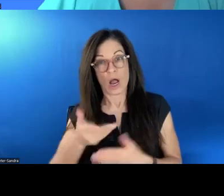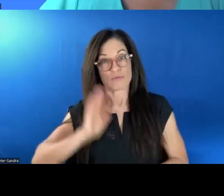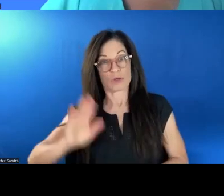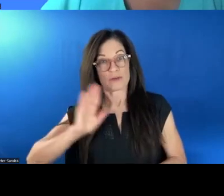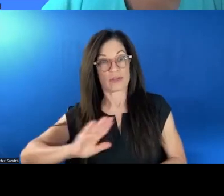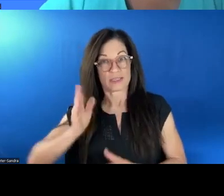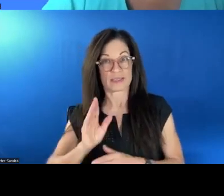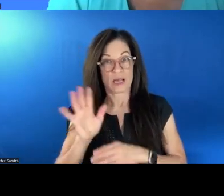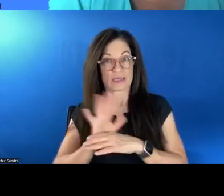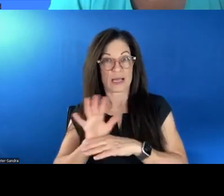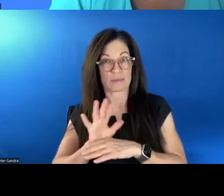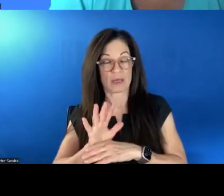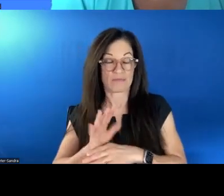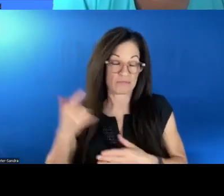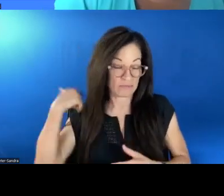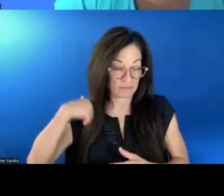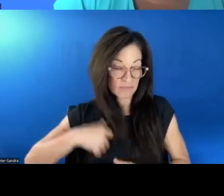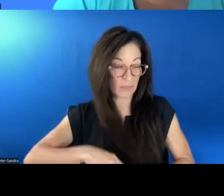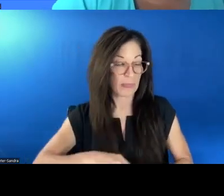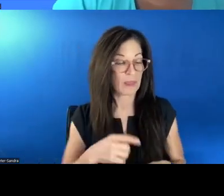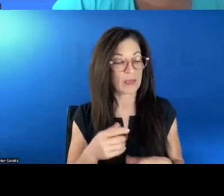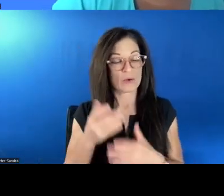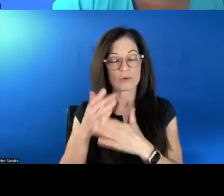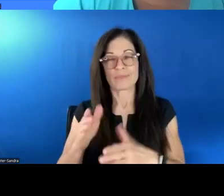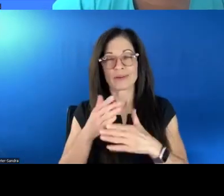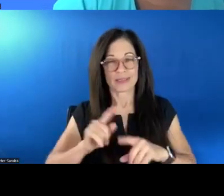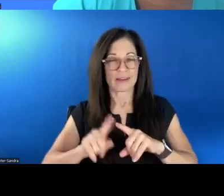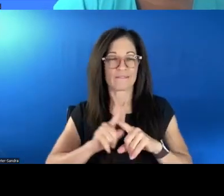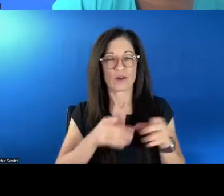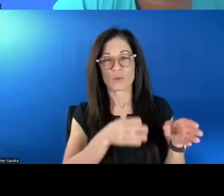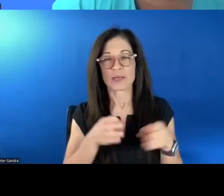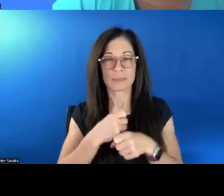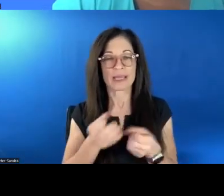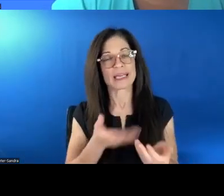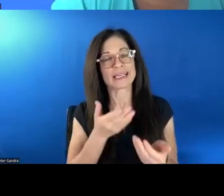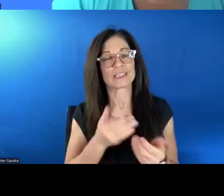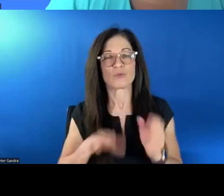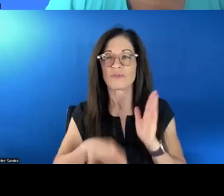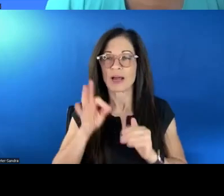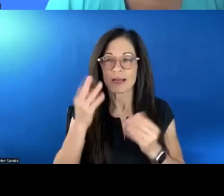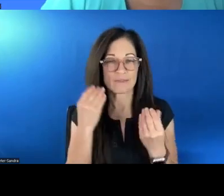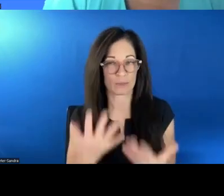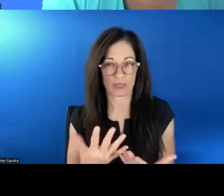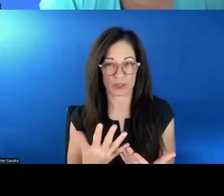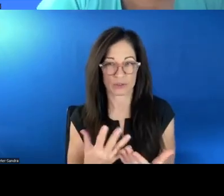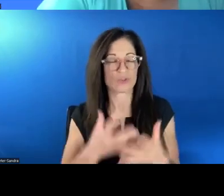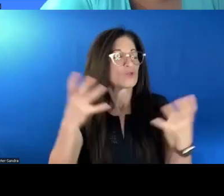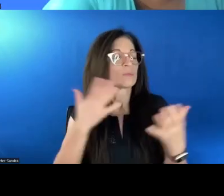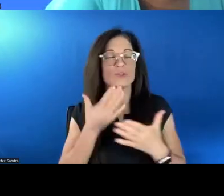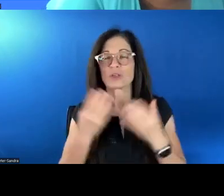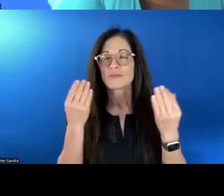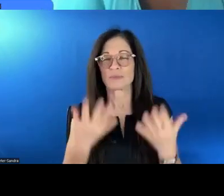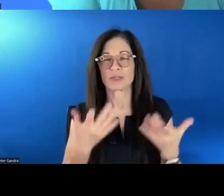segment. It's broken out into the various ways to make it easy for you to find information. So much good information